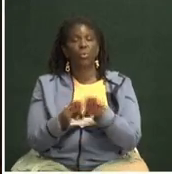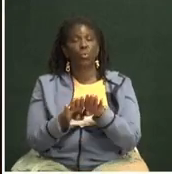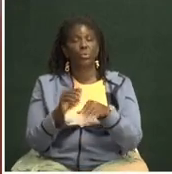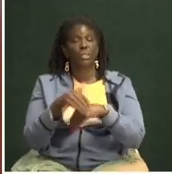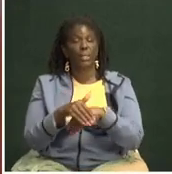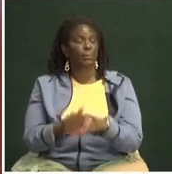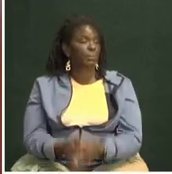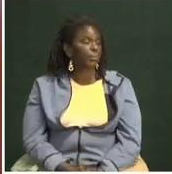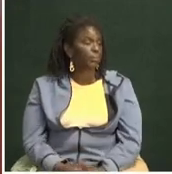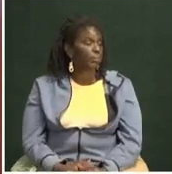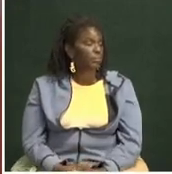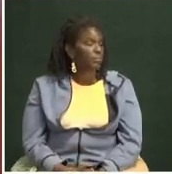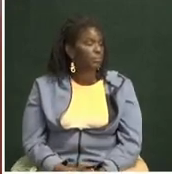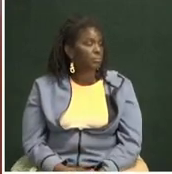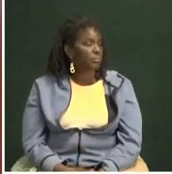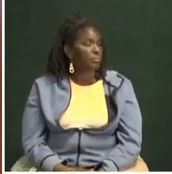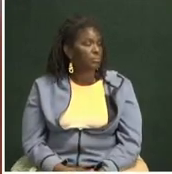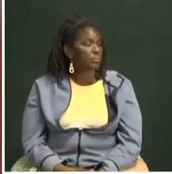evening.